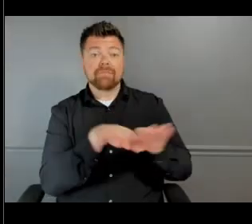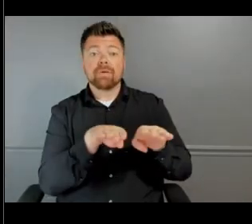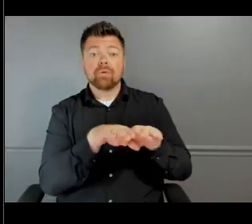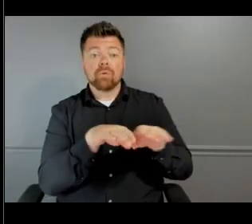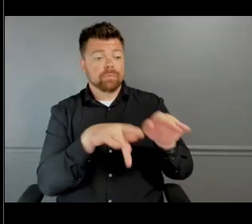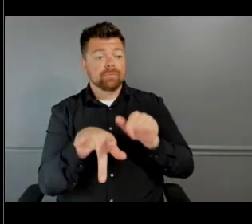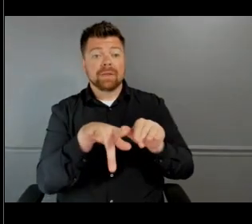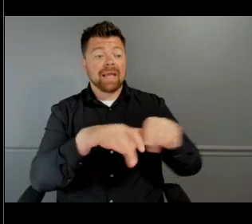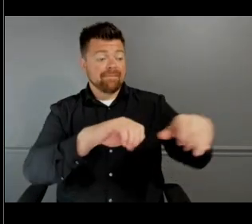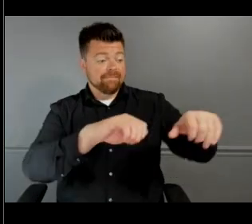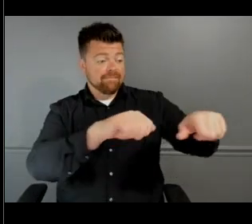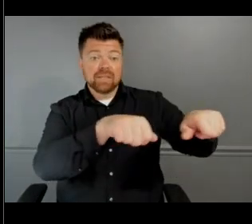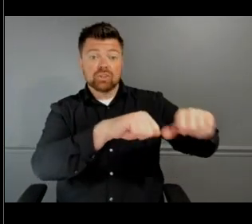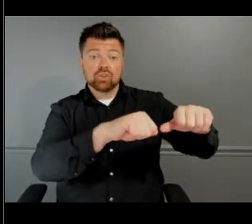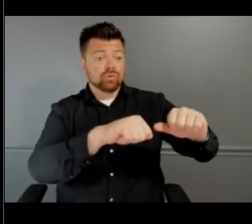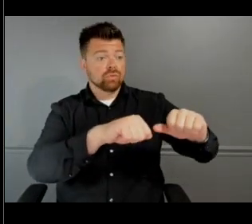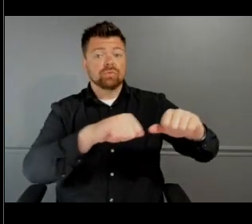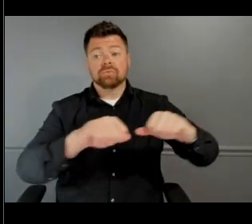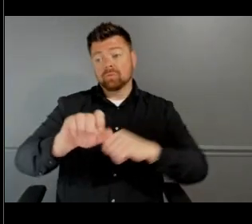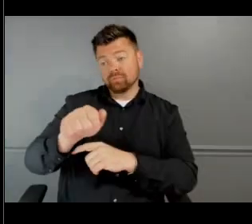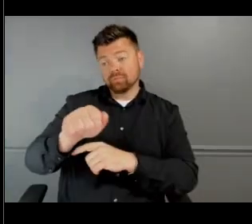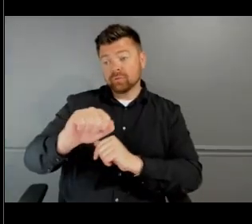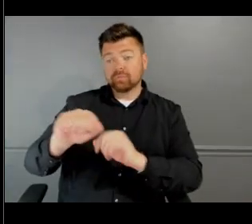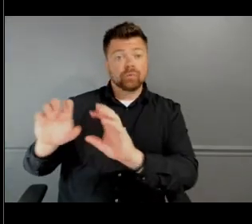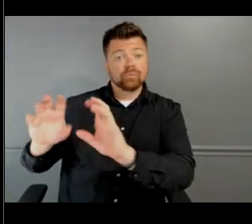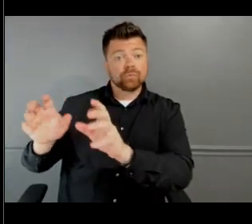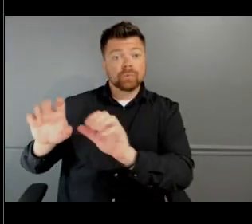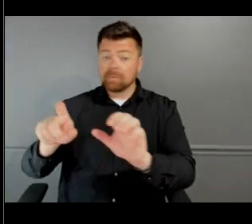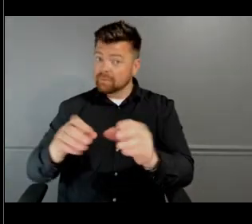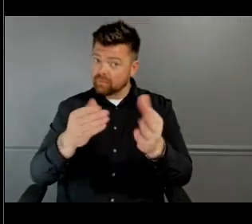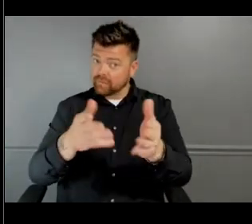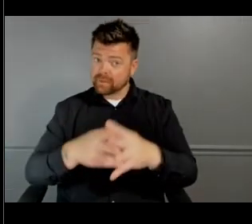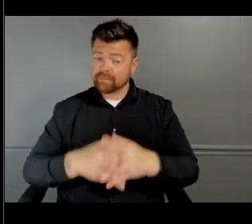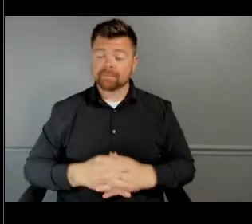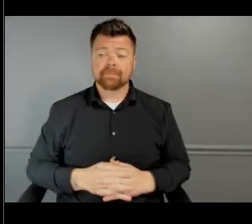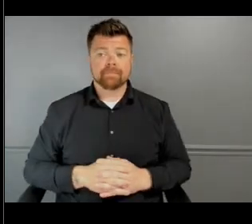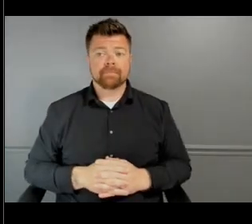fixtures must still be provided.